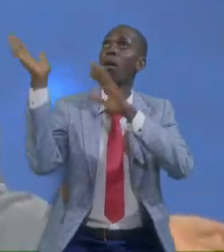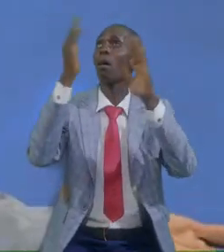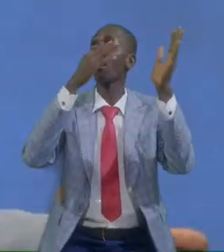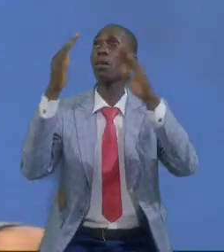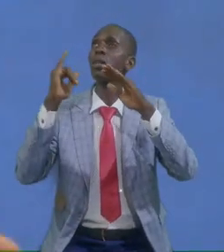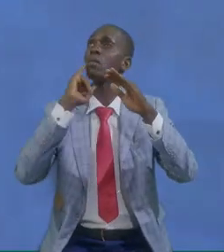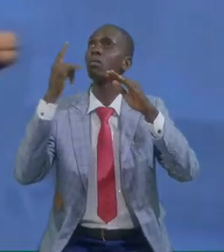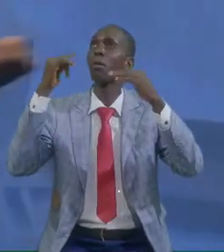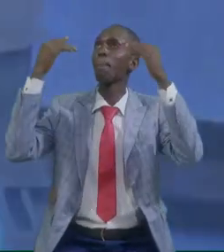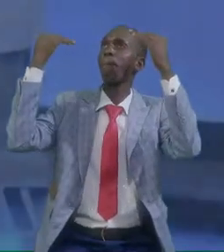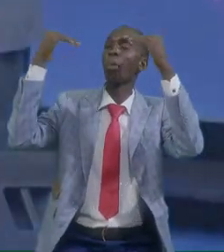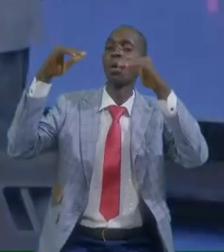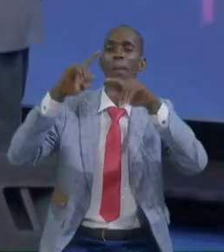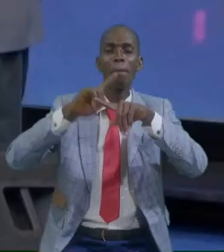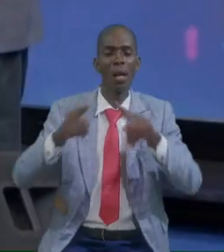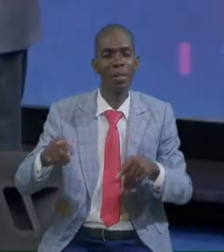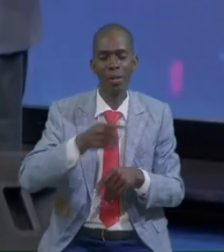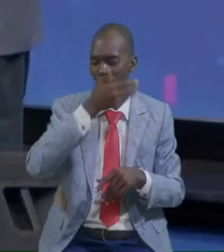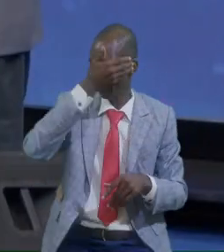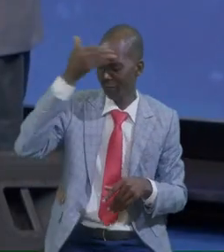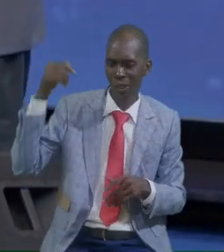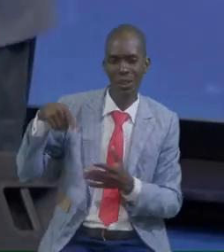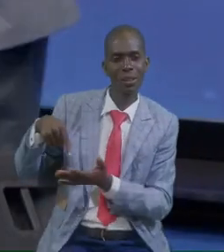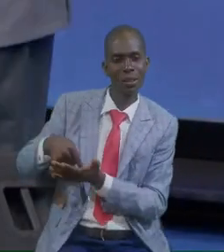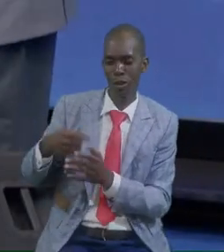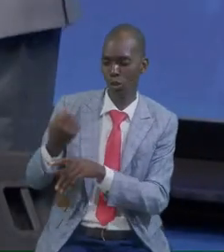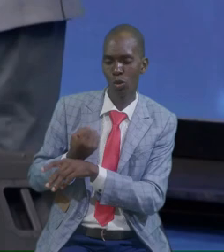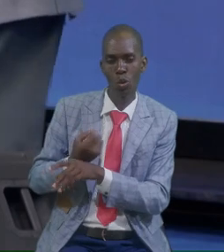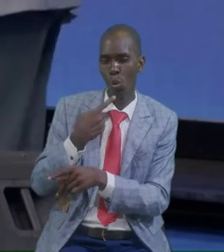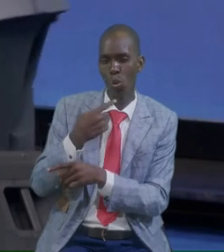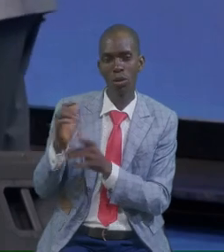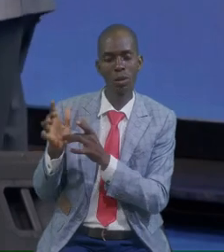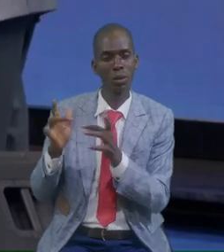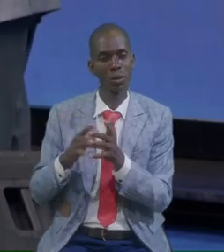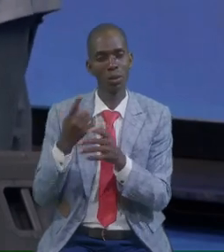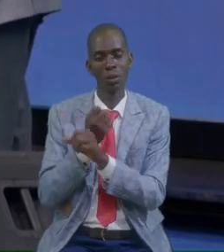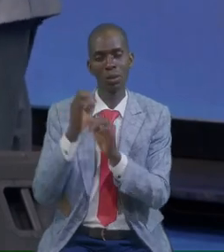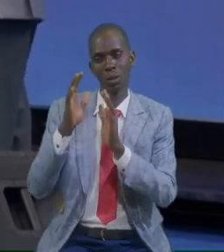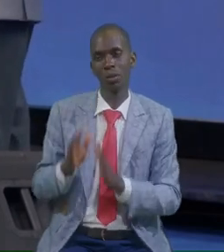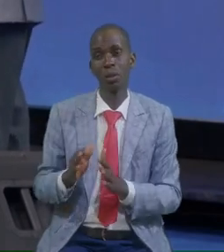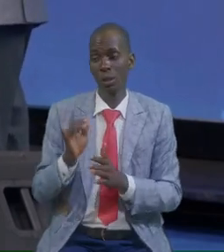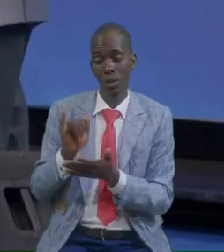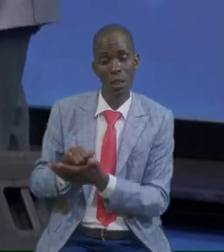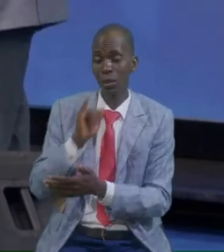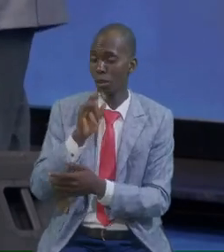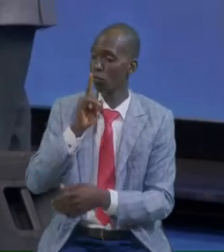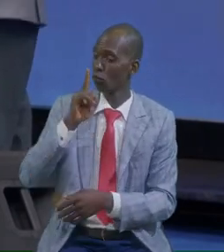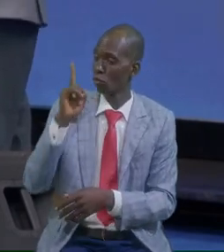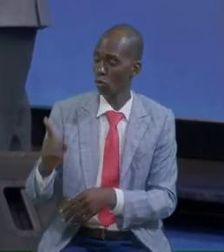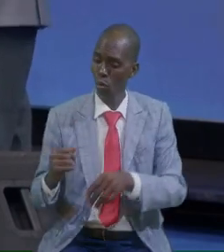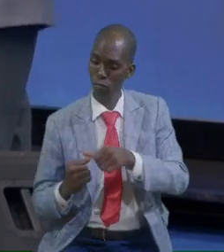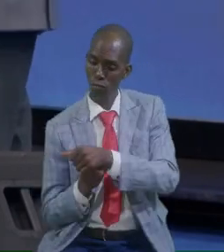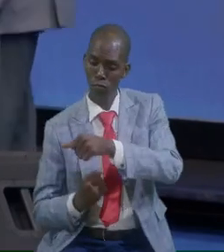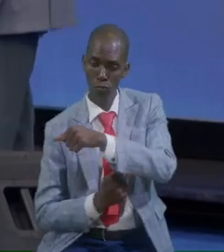set aside the stone, the Savior, the very foundation of success